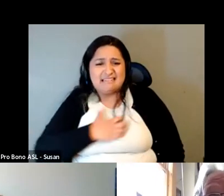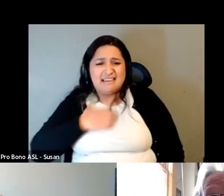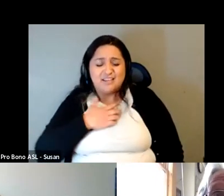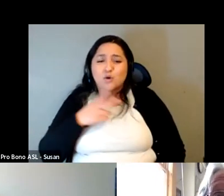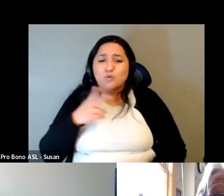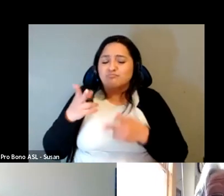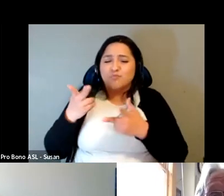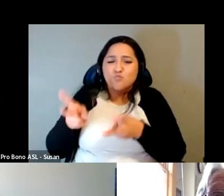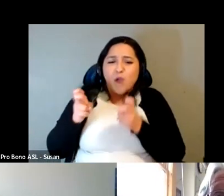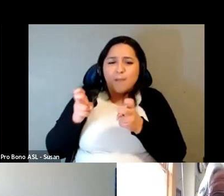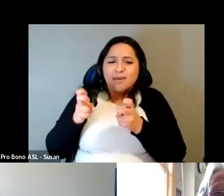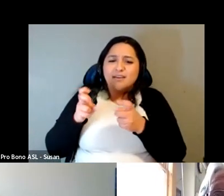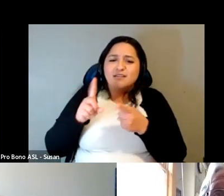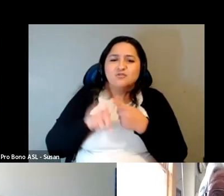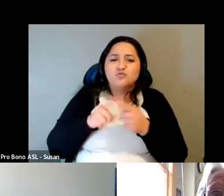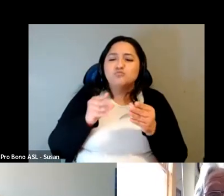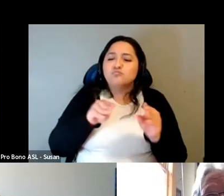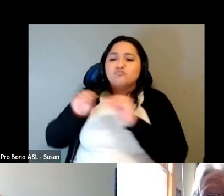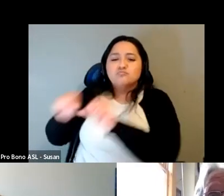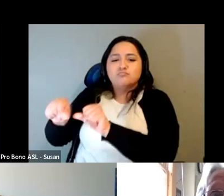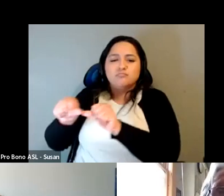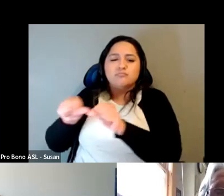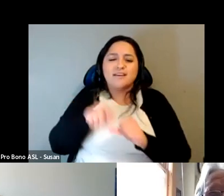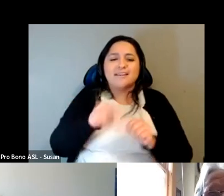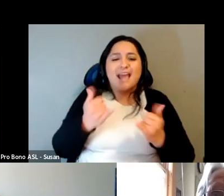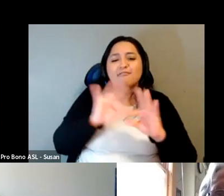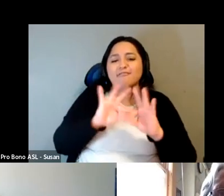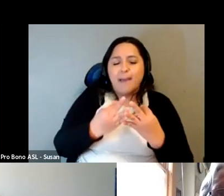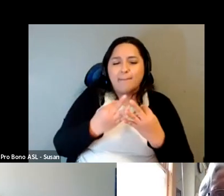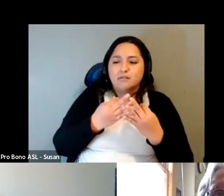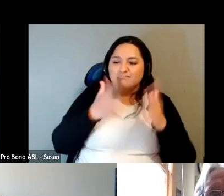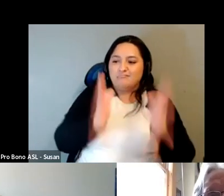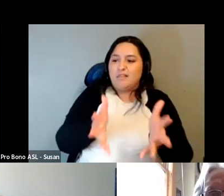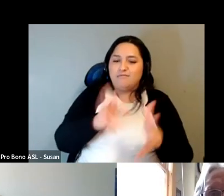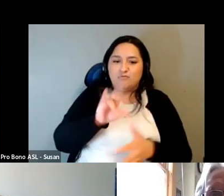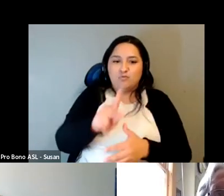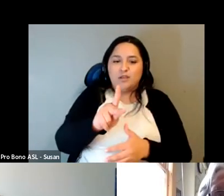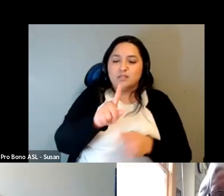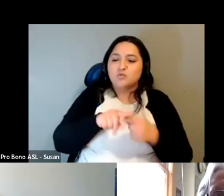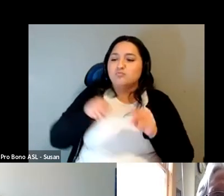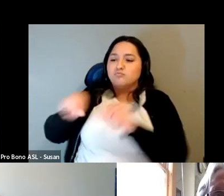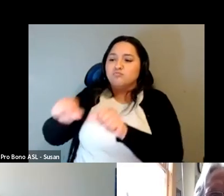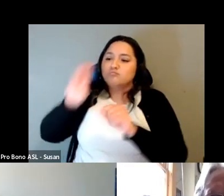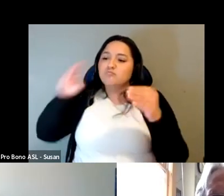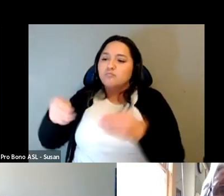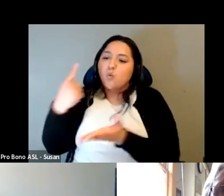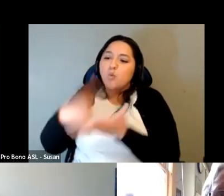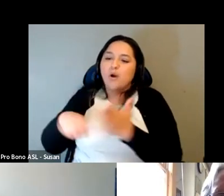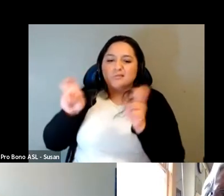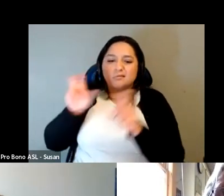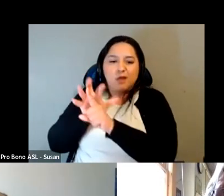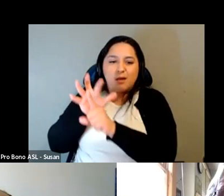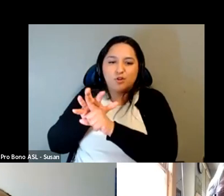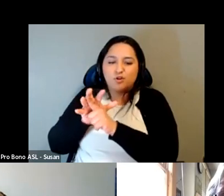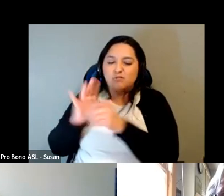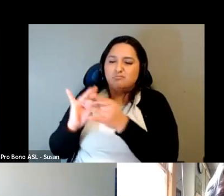Paul, and you're putting families and youth at risk so you can funnel the money into the new flavor of the month. And that's just